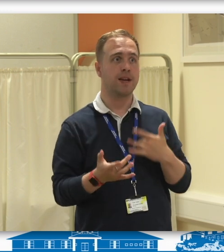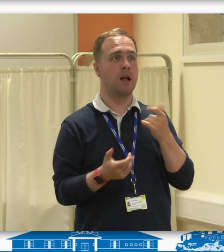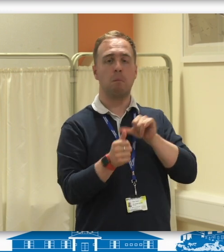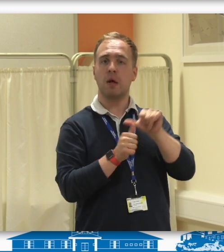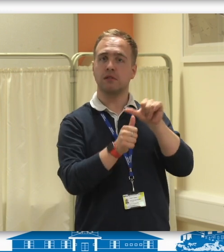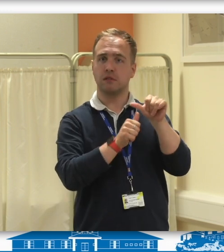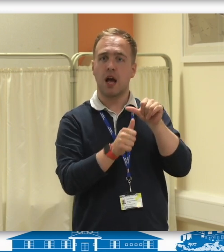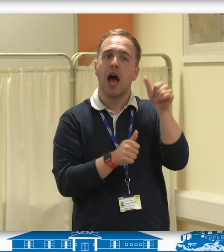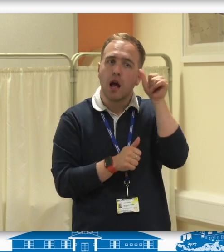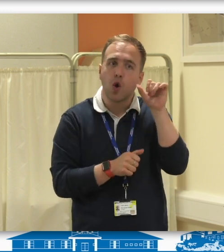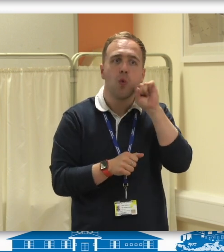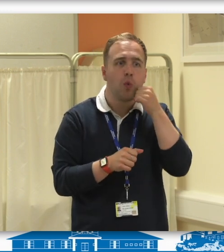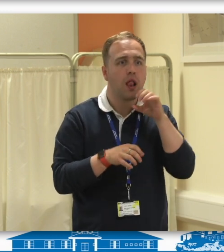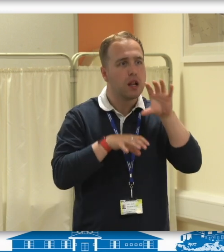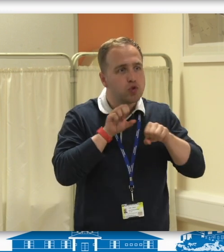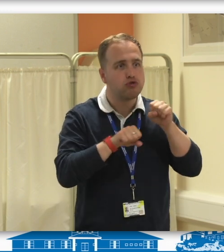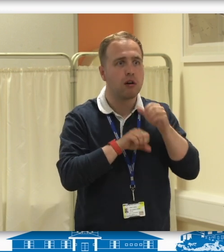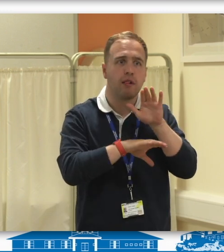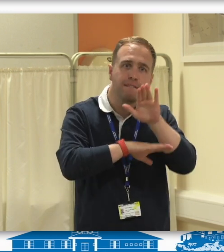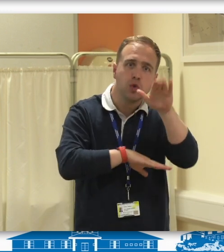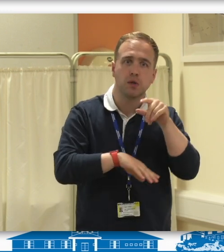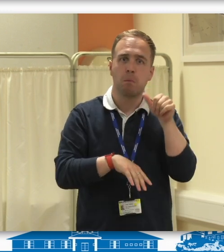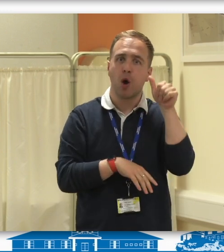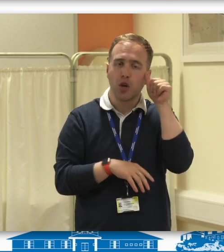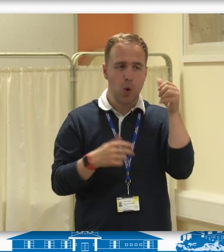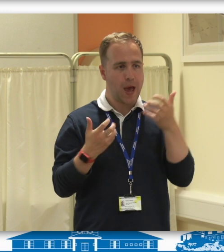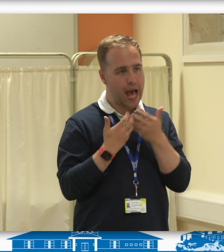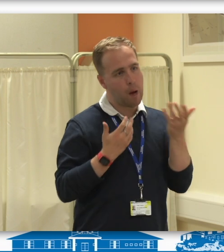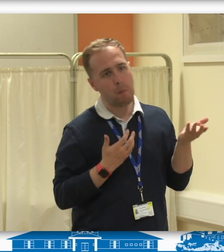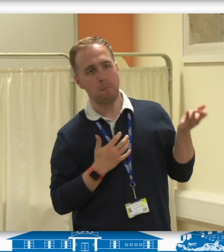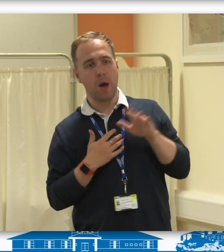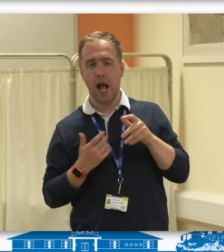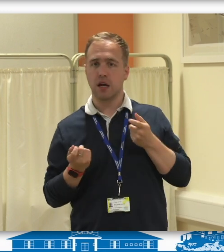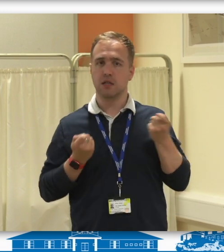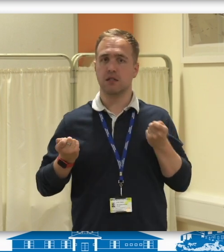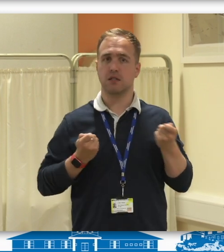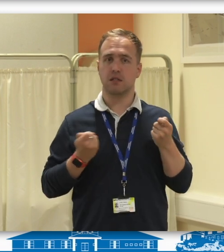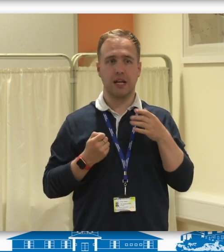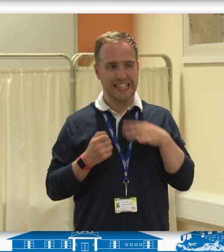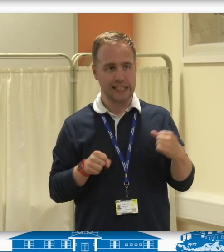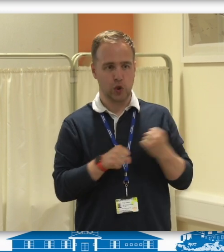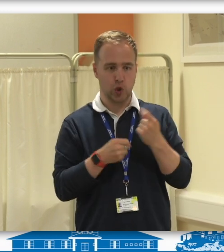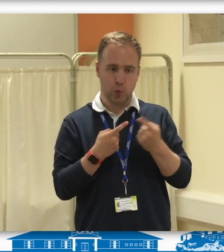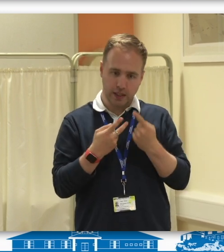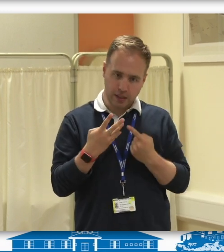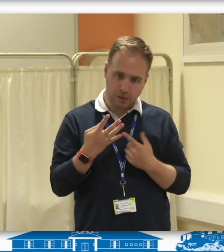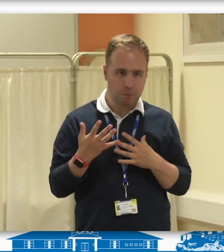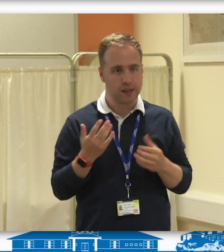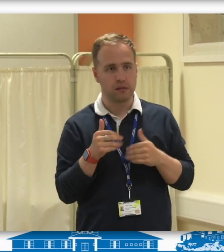struggle again, but I also know that I can get myself back into remission and the steps I need to take myself to be at my best.